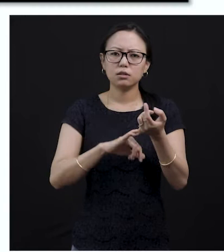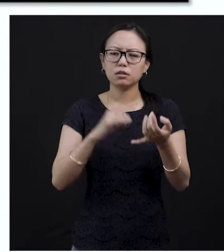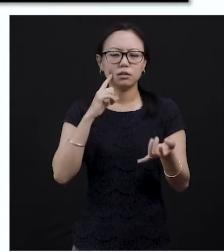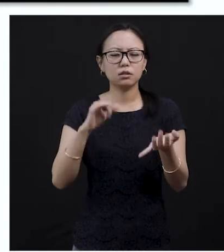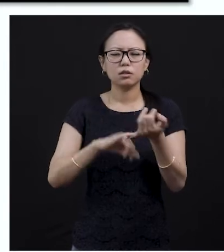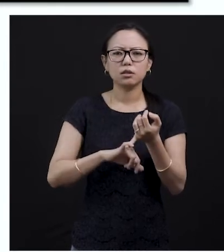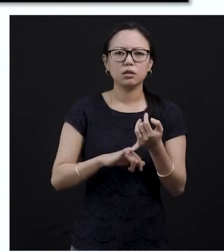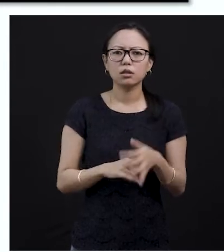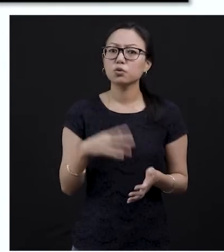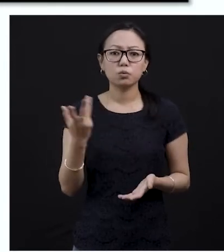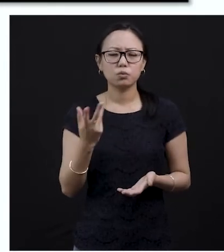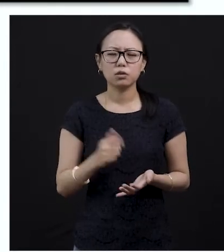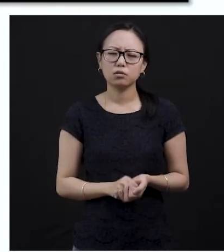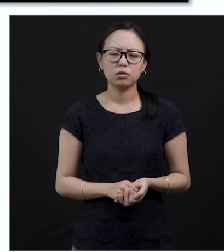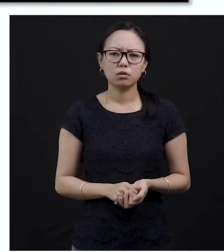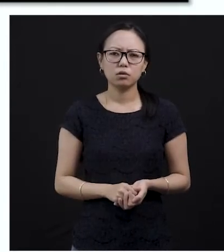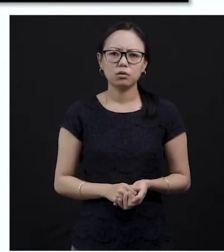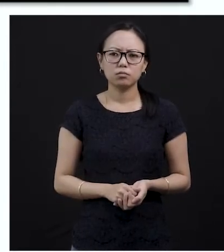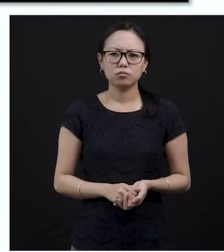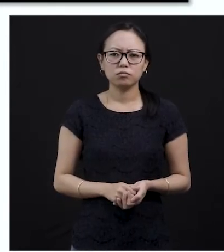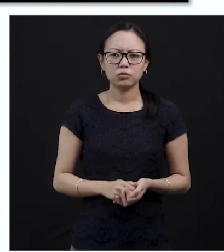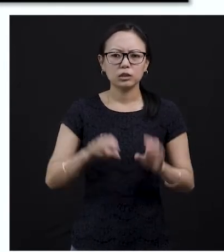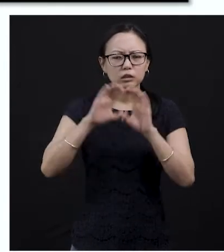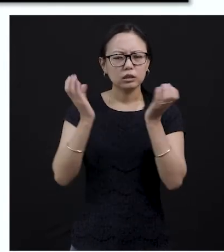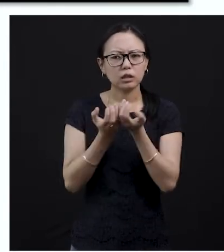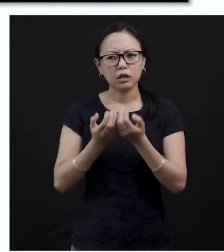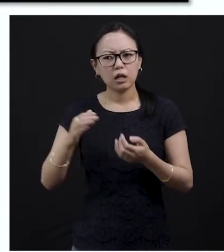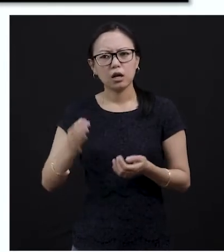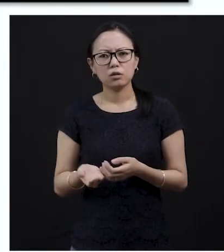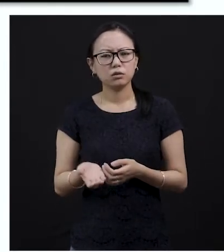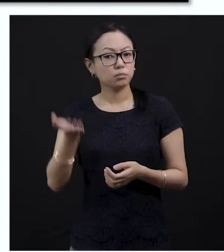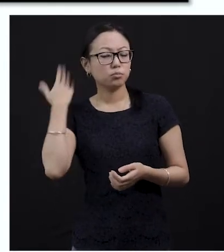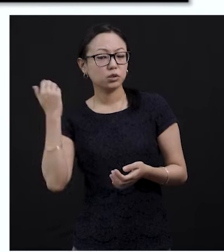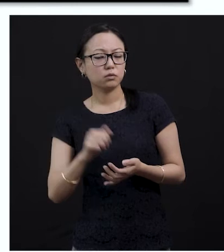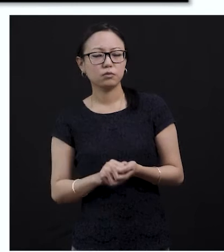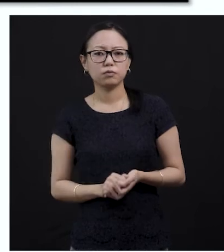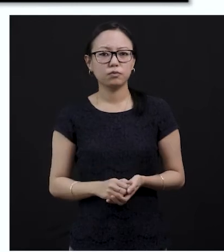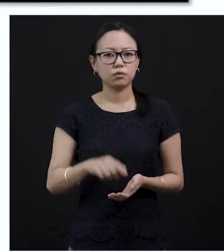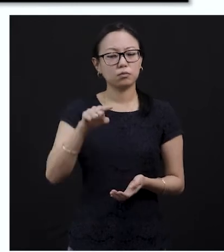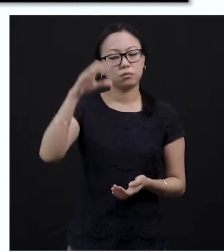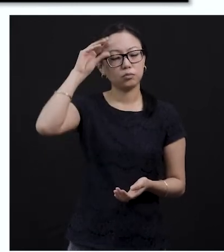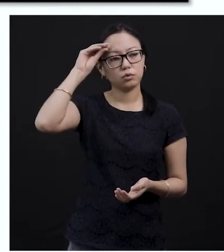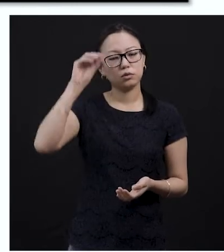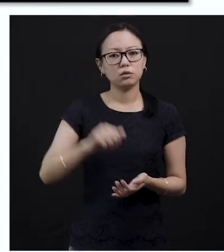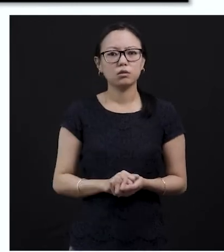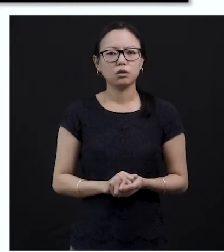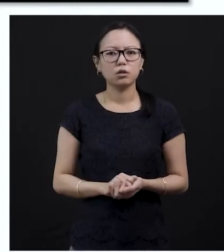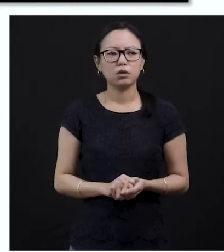already studied. Photosynthesis means the process of making of food by the green plants in the presence